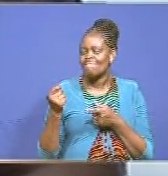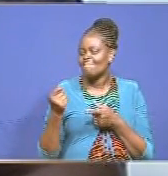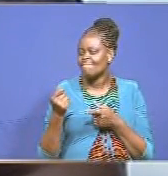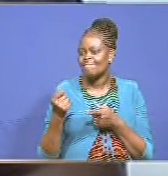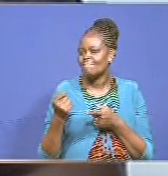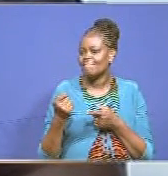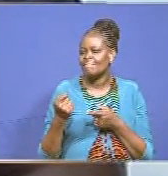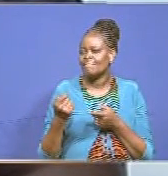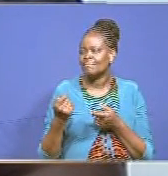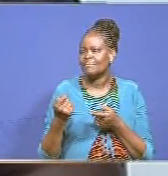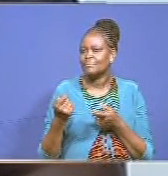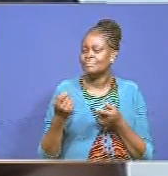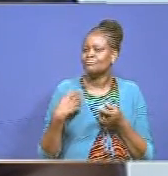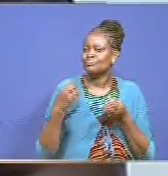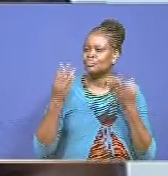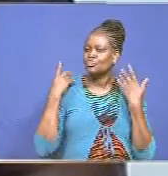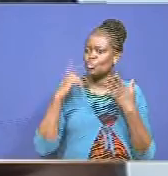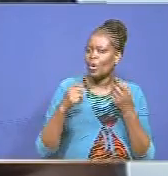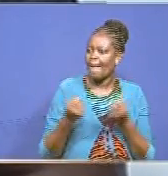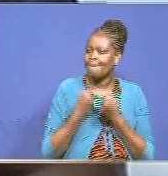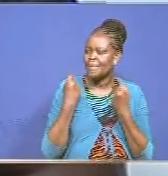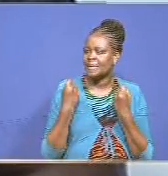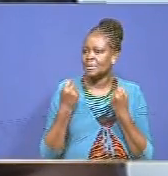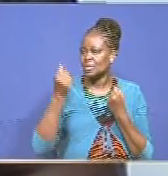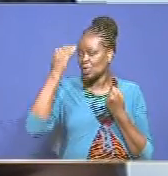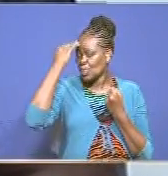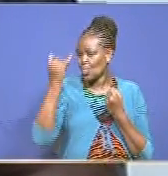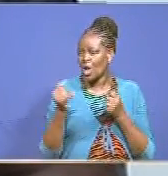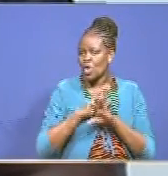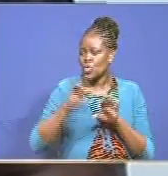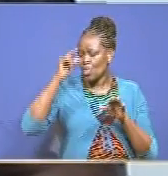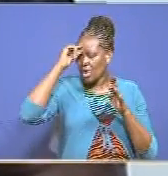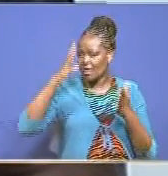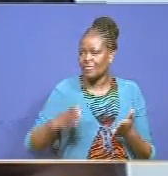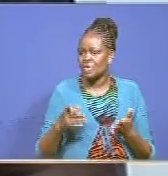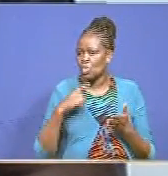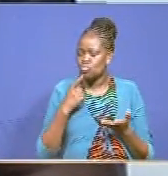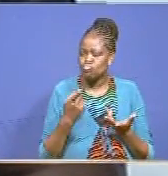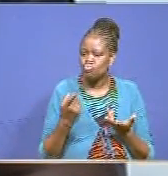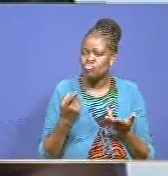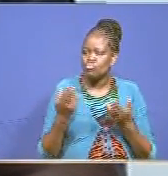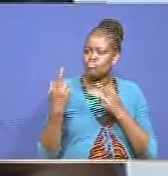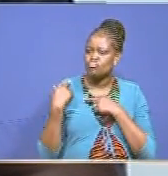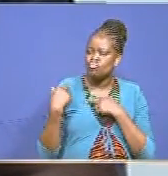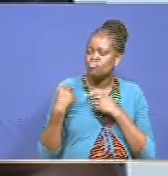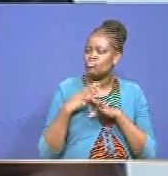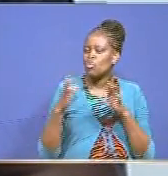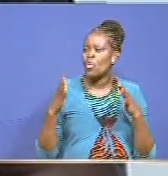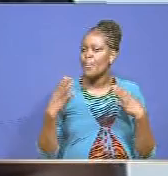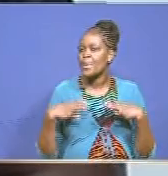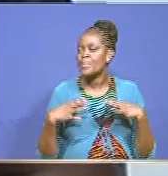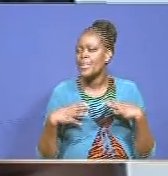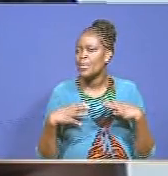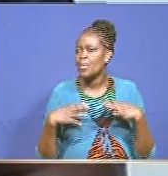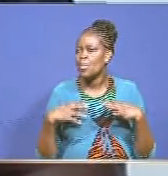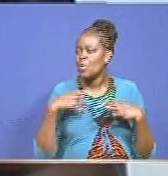aback to try and understand what's really happening, because there's no governor who's really been taken to a task, no officers who have been really taken